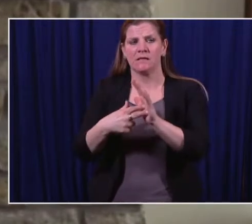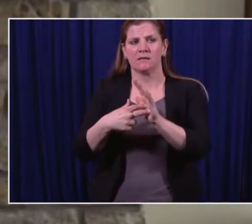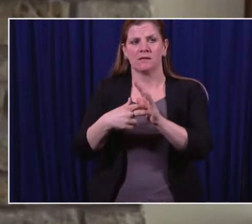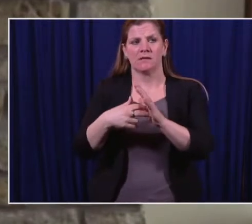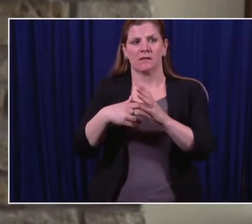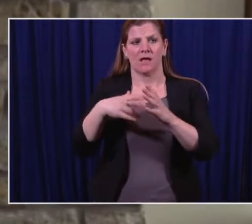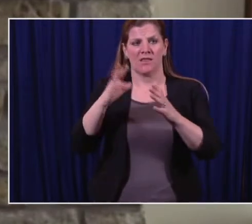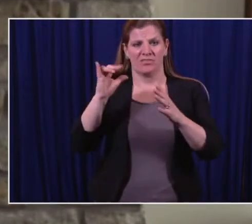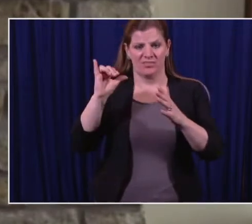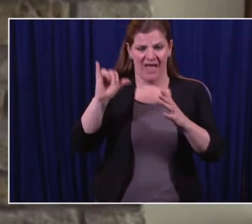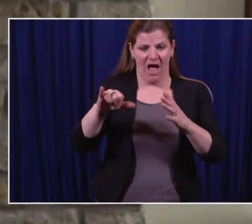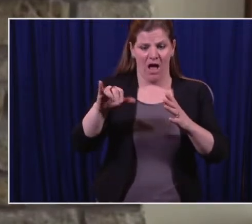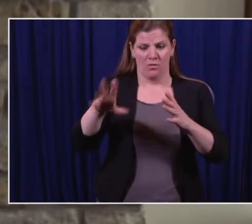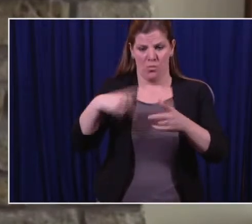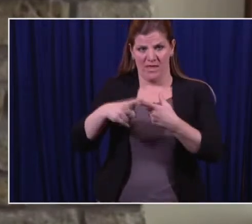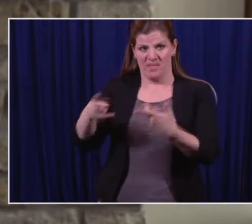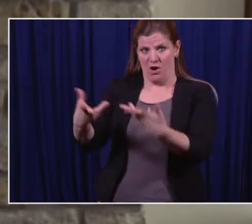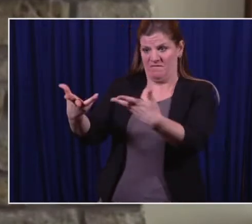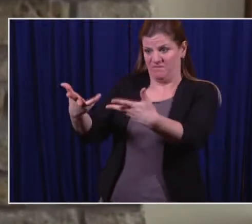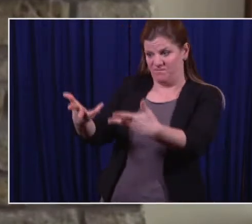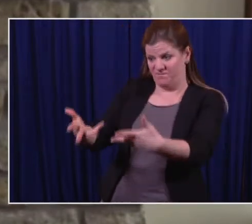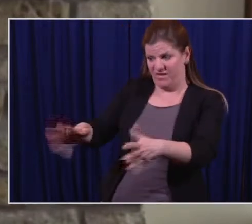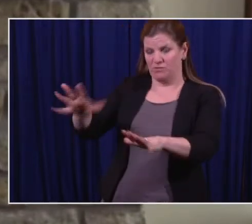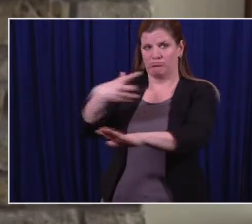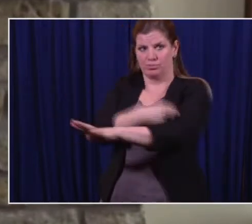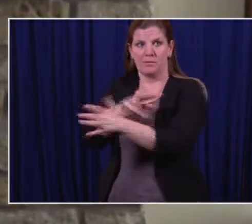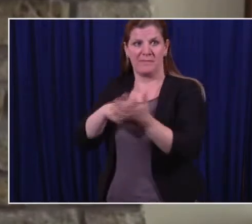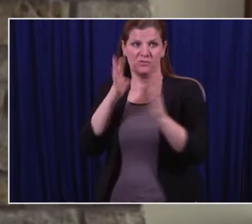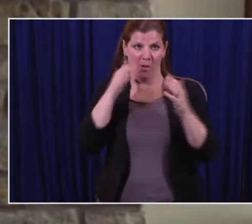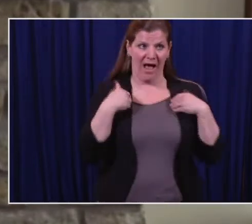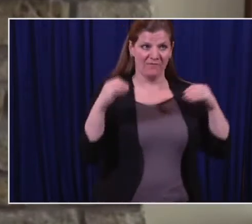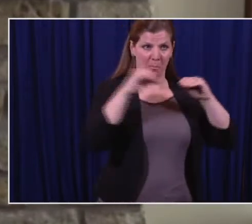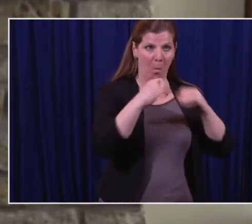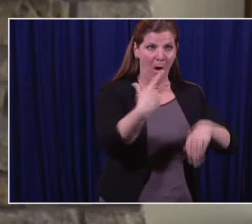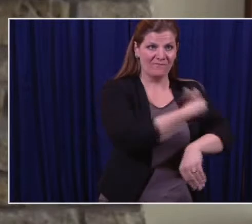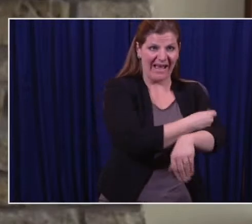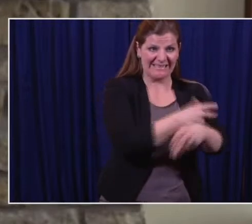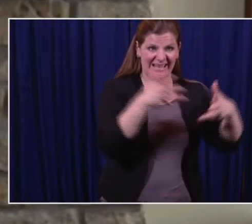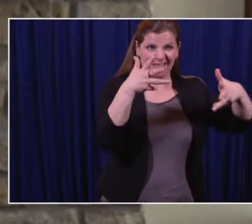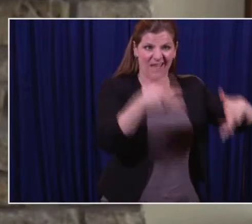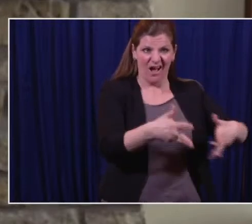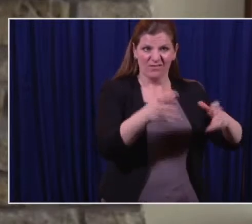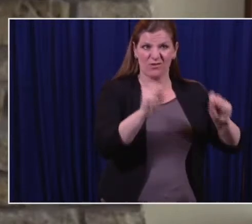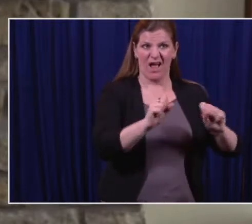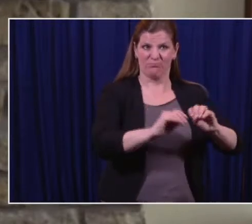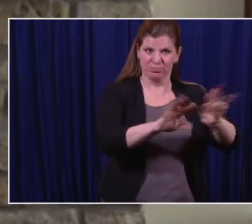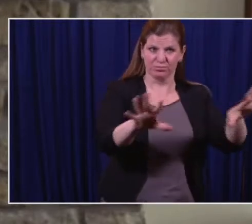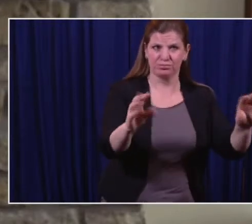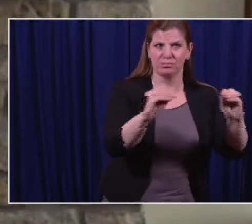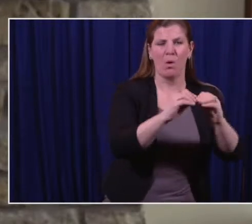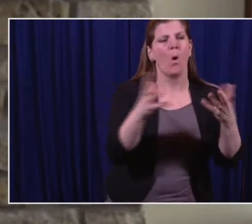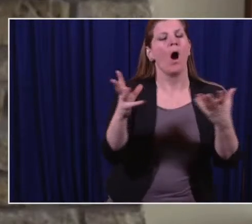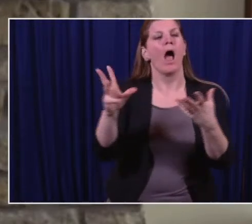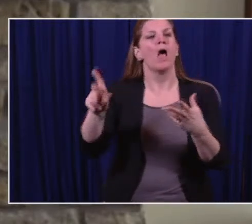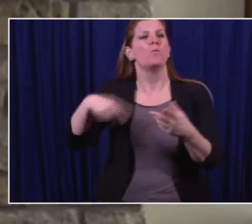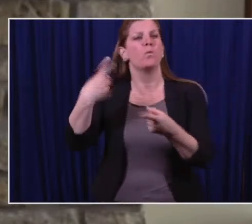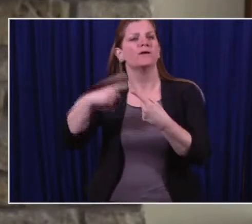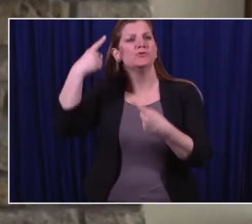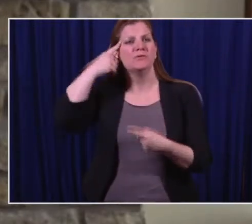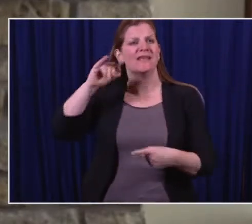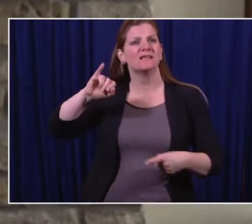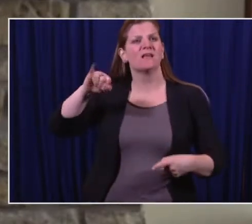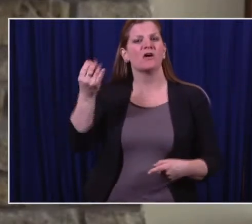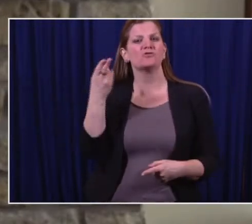will be able to free up more vaccine to get more people vaccinated? And when are you thinking that Johnson & Johnson's